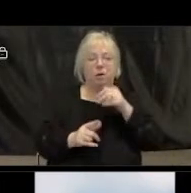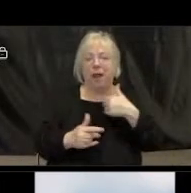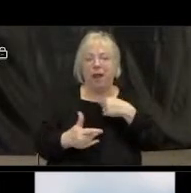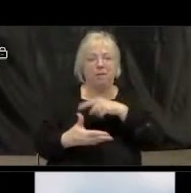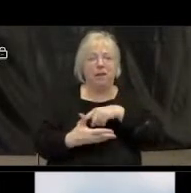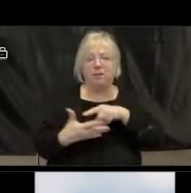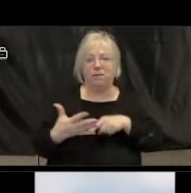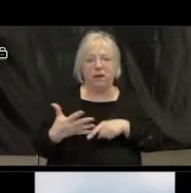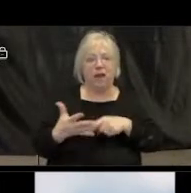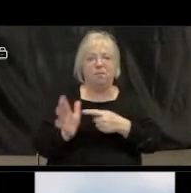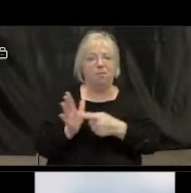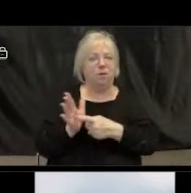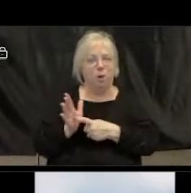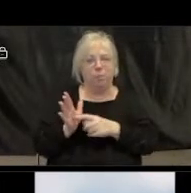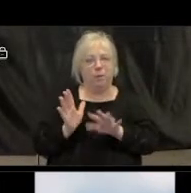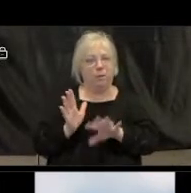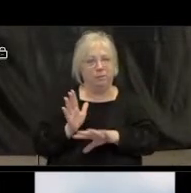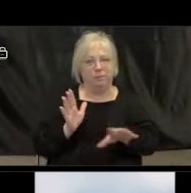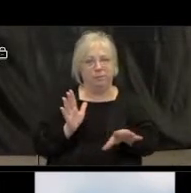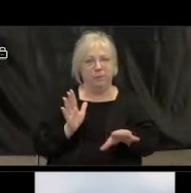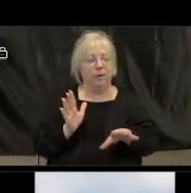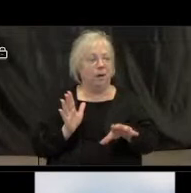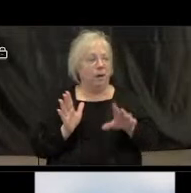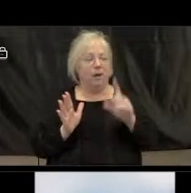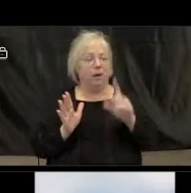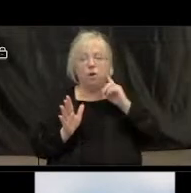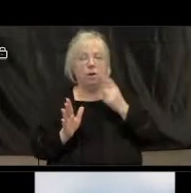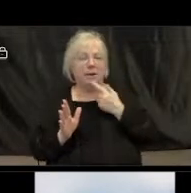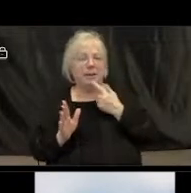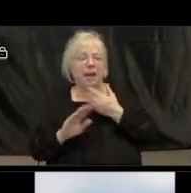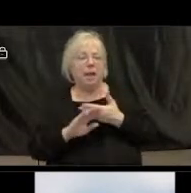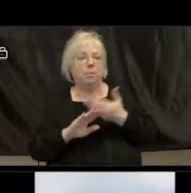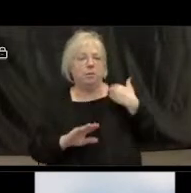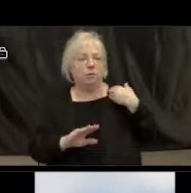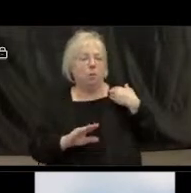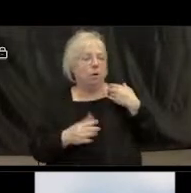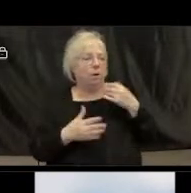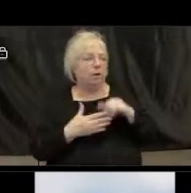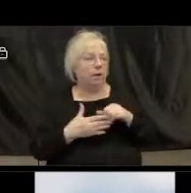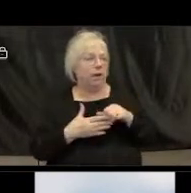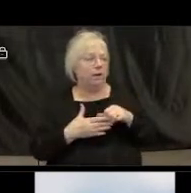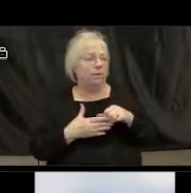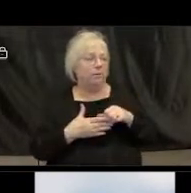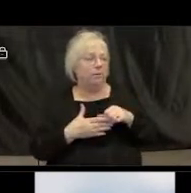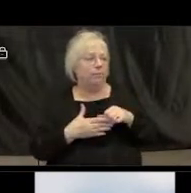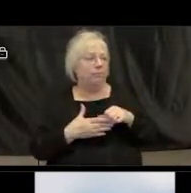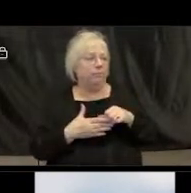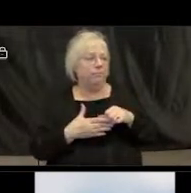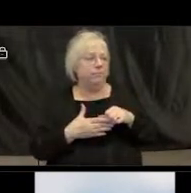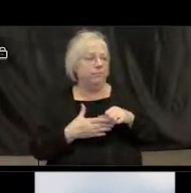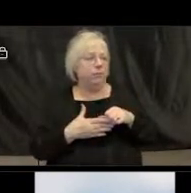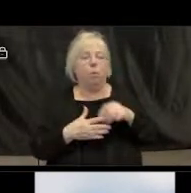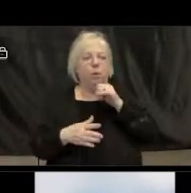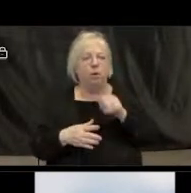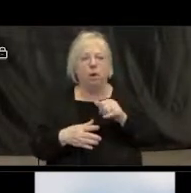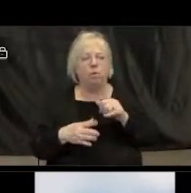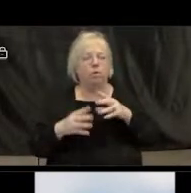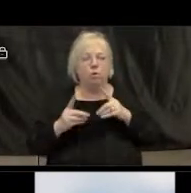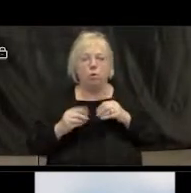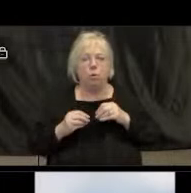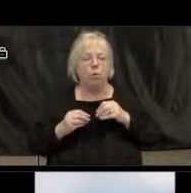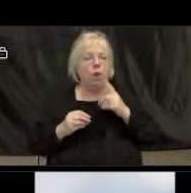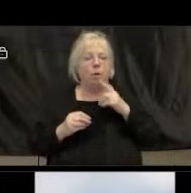those conditions. You heard me speak earlier about we do not do those conditions at the podium. You are